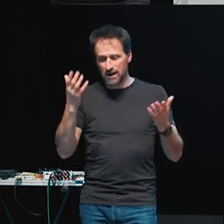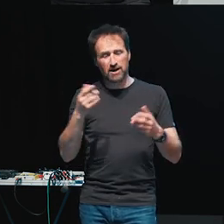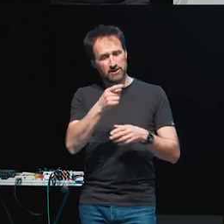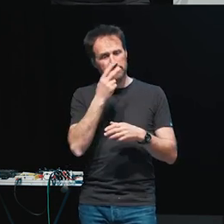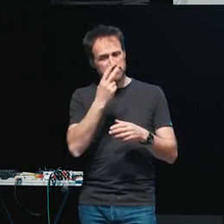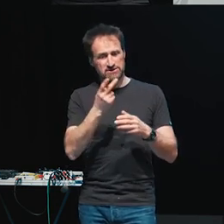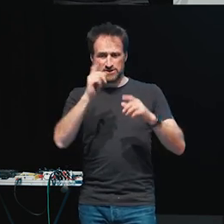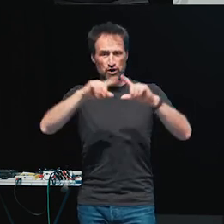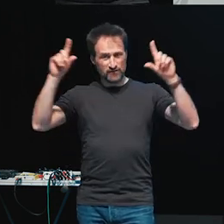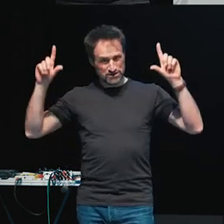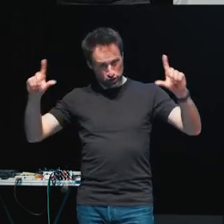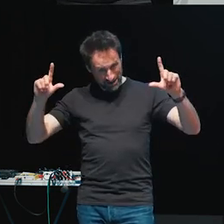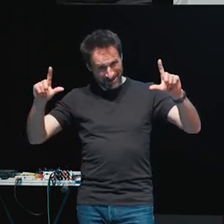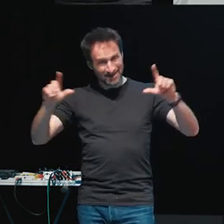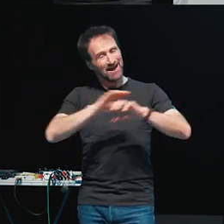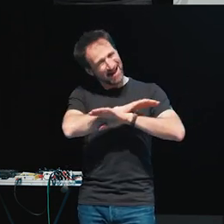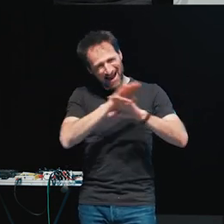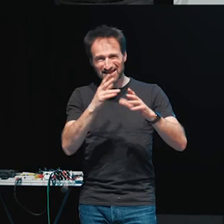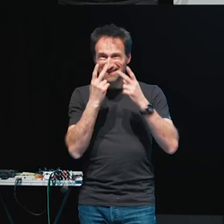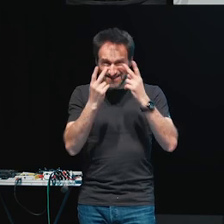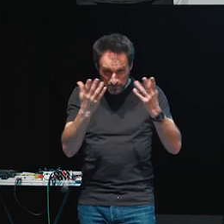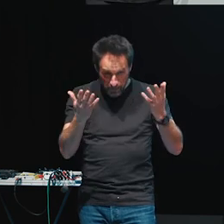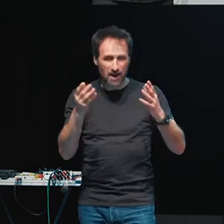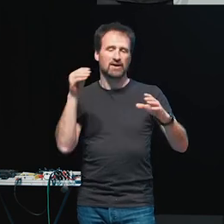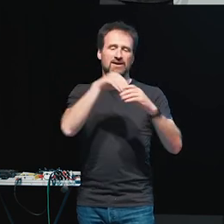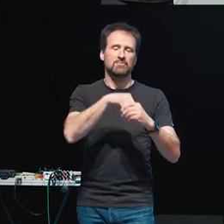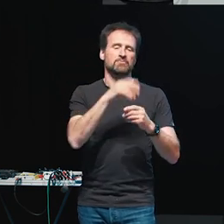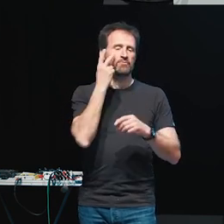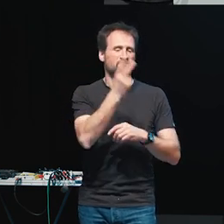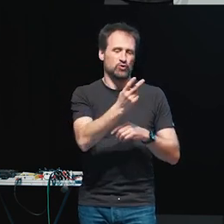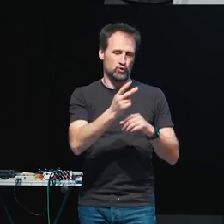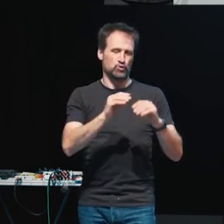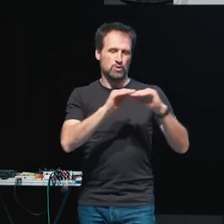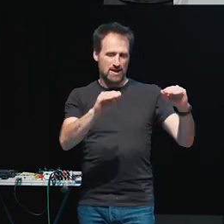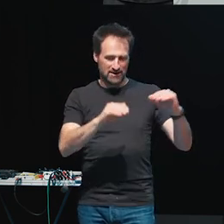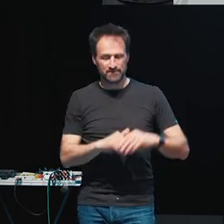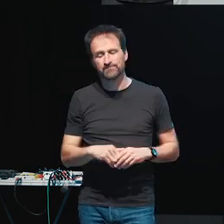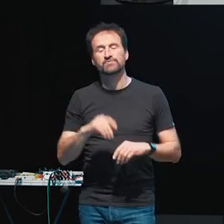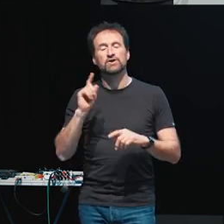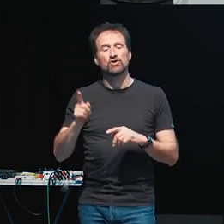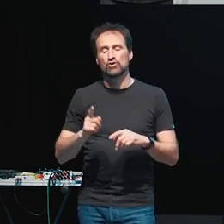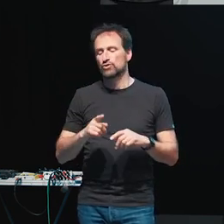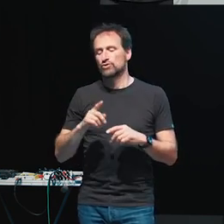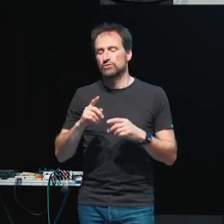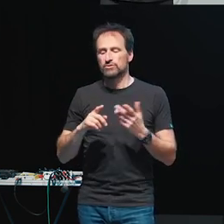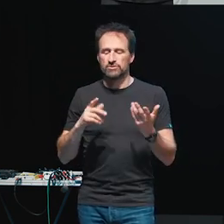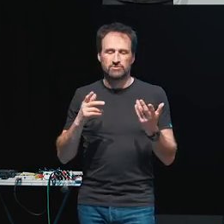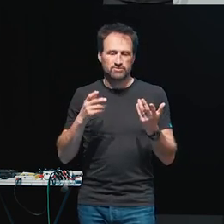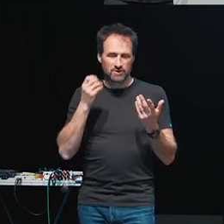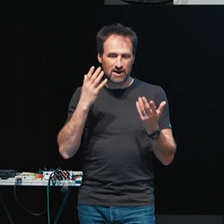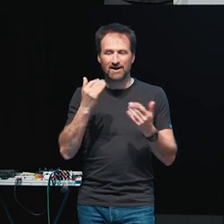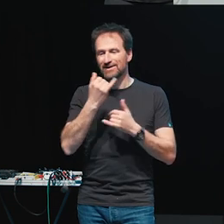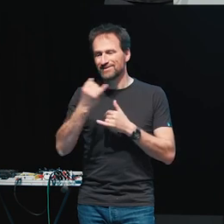can see on the screen will go into the views layer. And other than just structuring an app into layers, every single